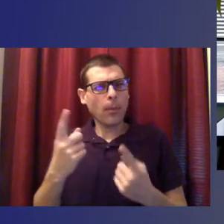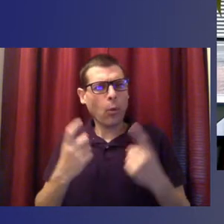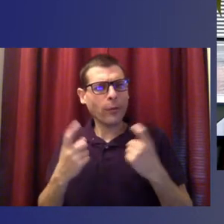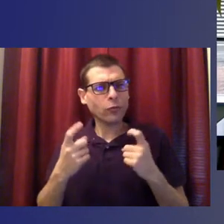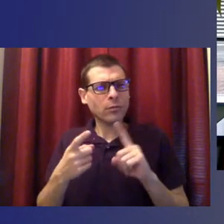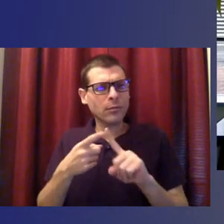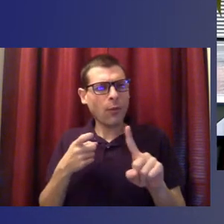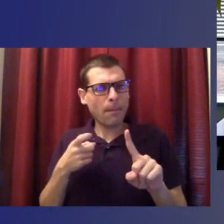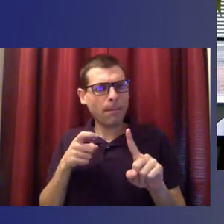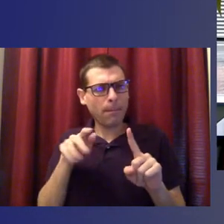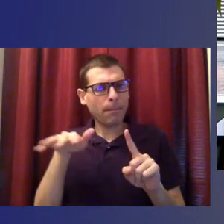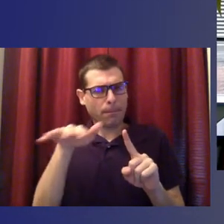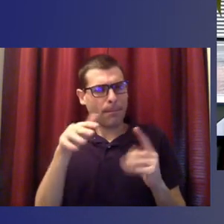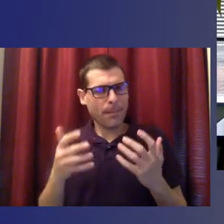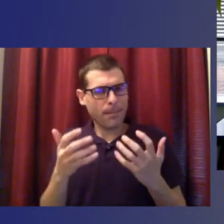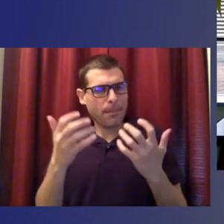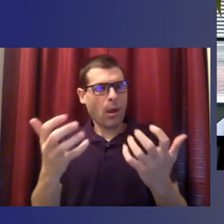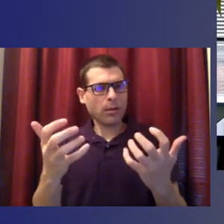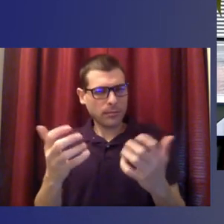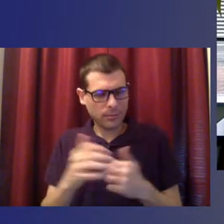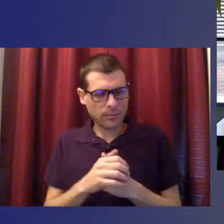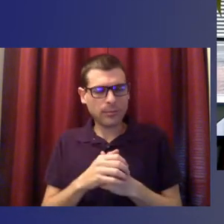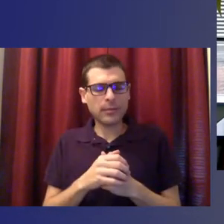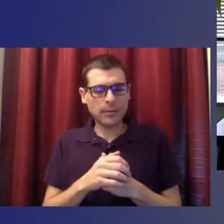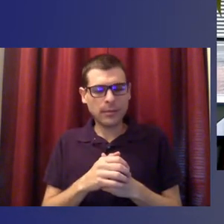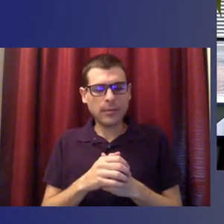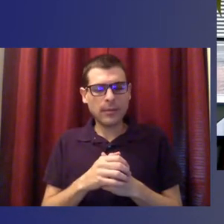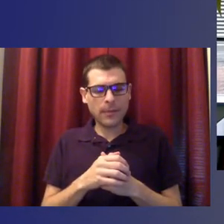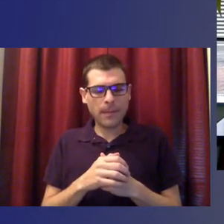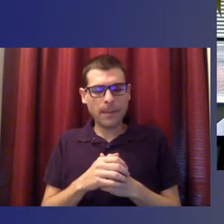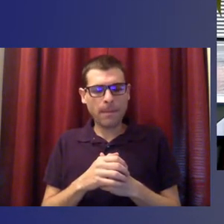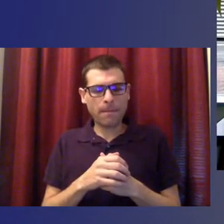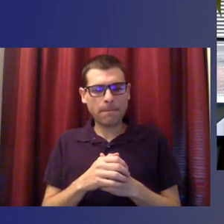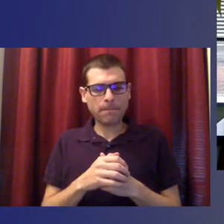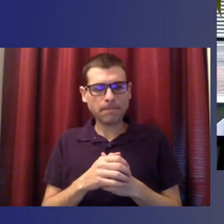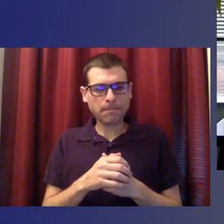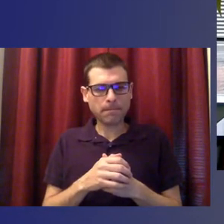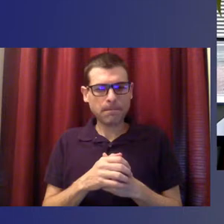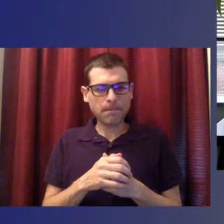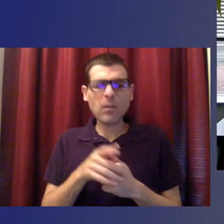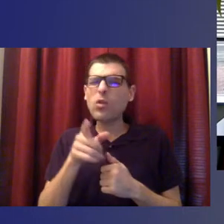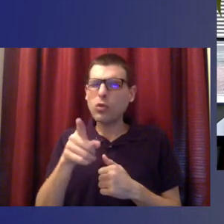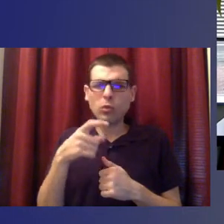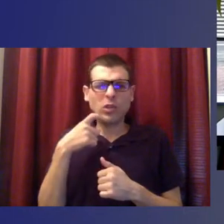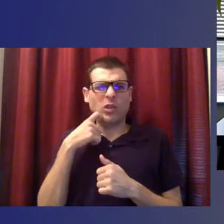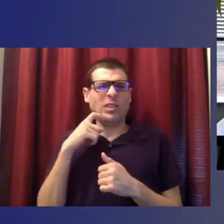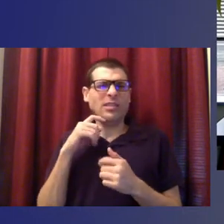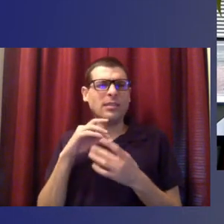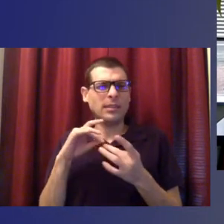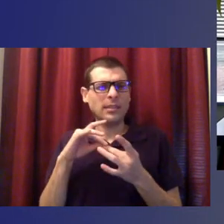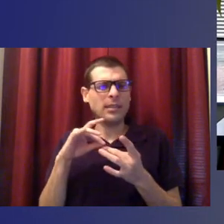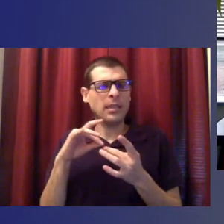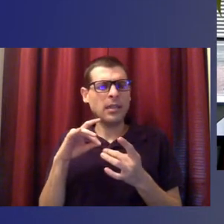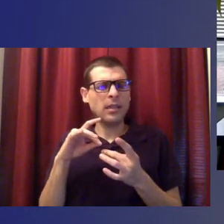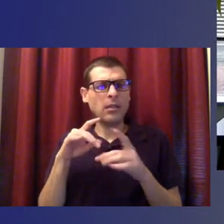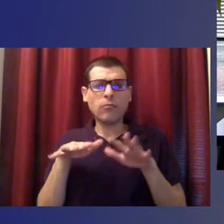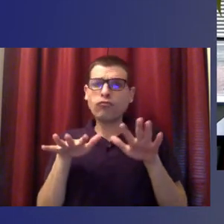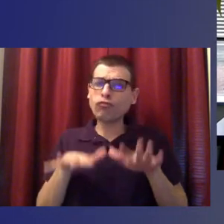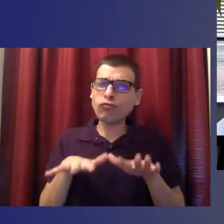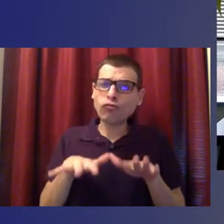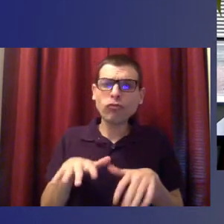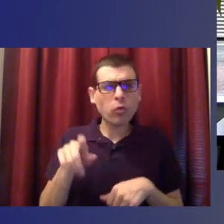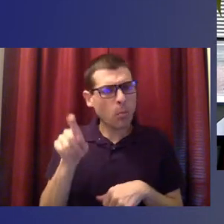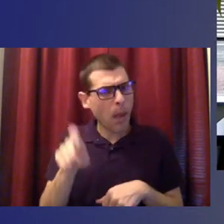the description that you just describe, again, and that idea of equity and urgency being two sides of the same